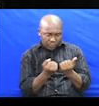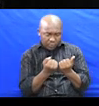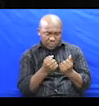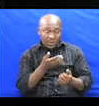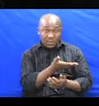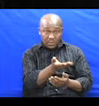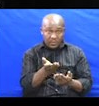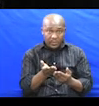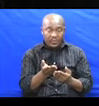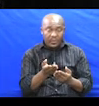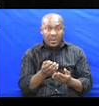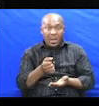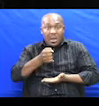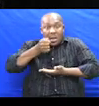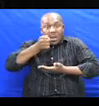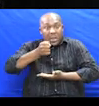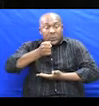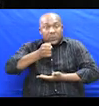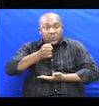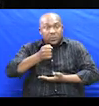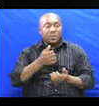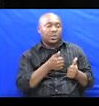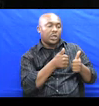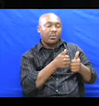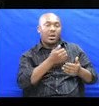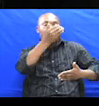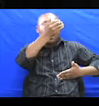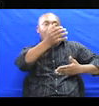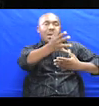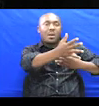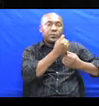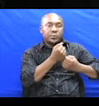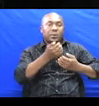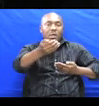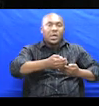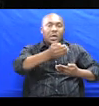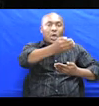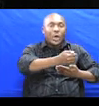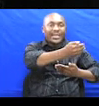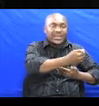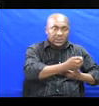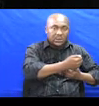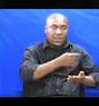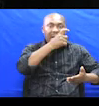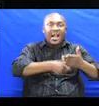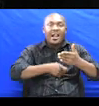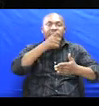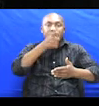its capital mainly depended on the revenues collected on the colonies.